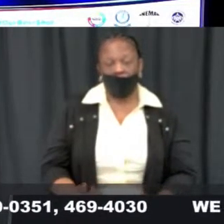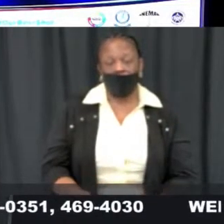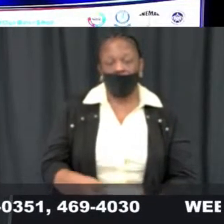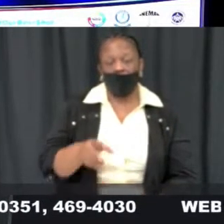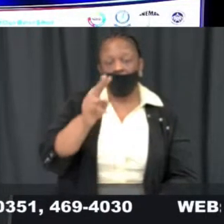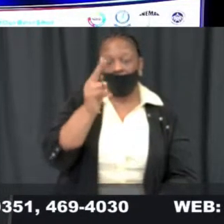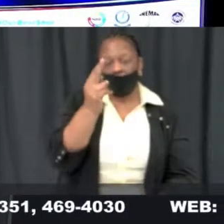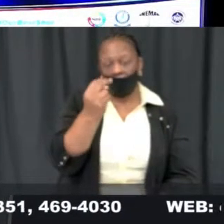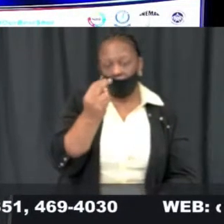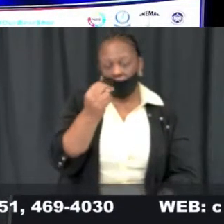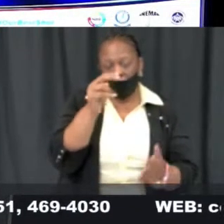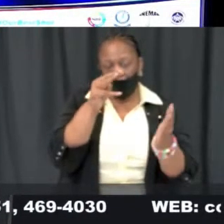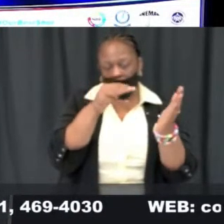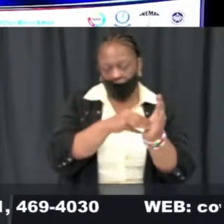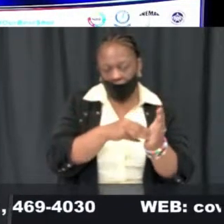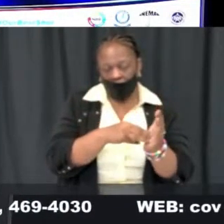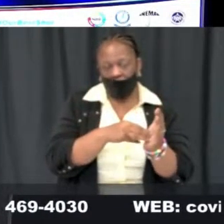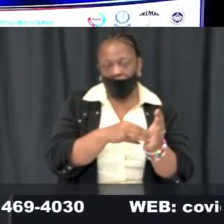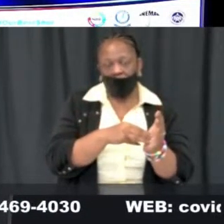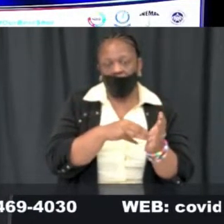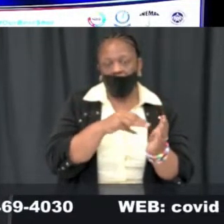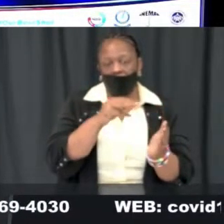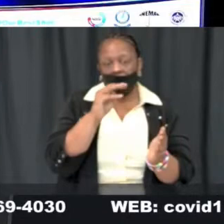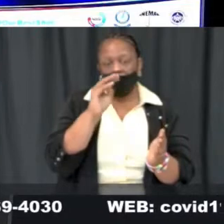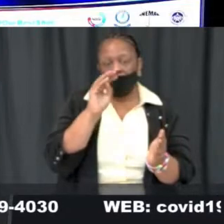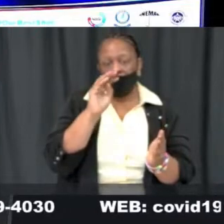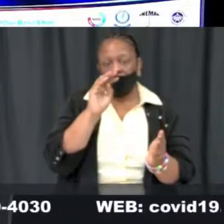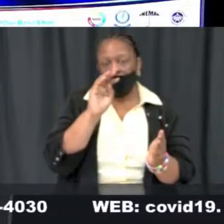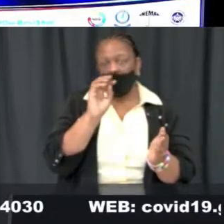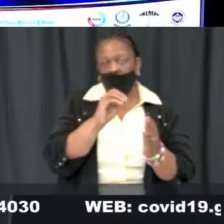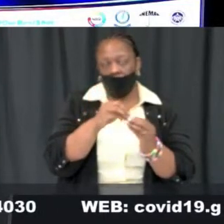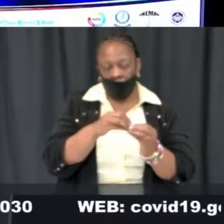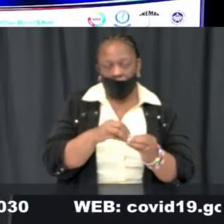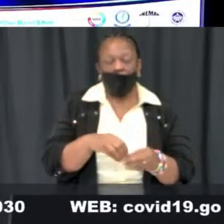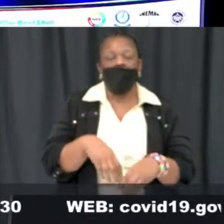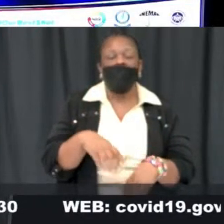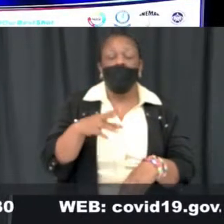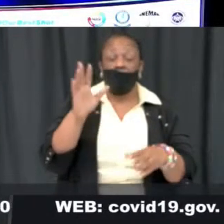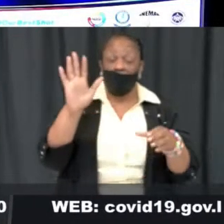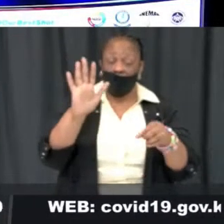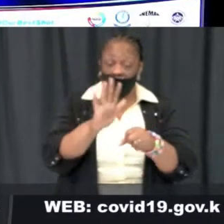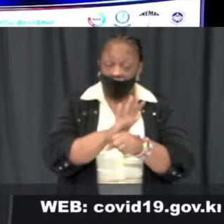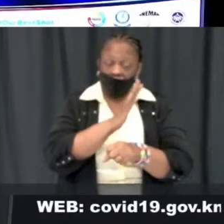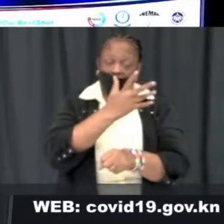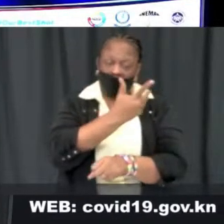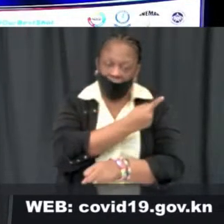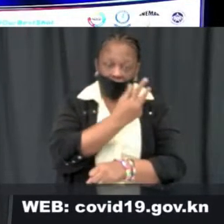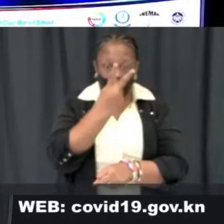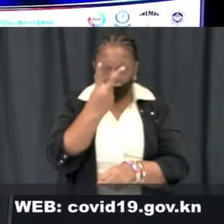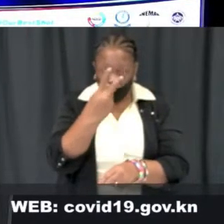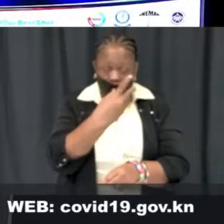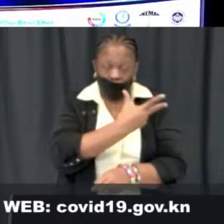12,285 persons are fully vaccinated, bringing the adults who are fully vaccinated to